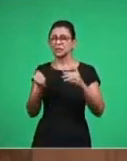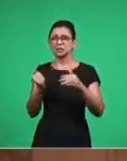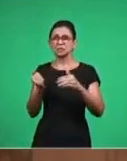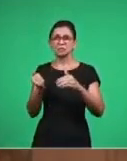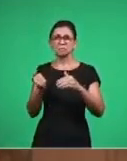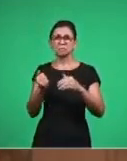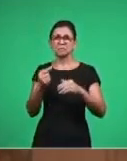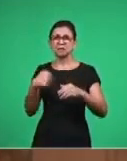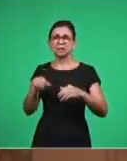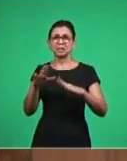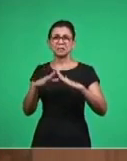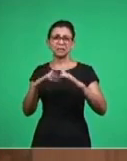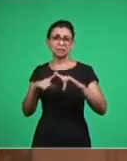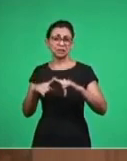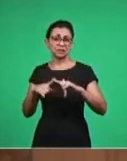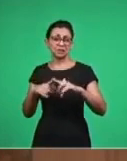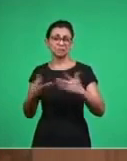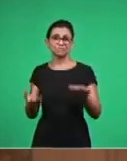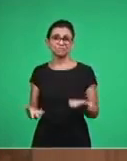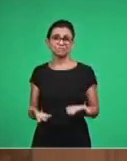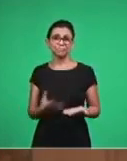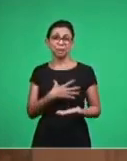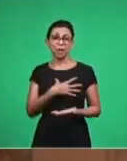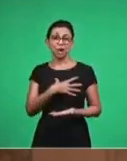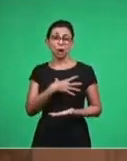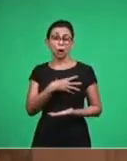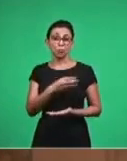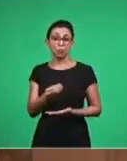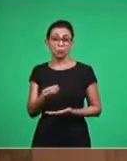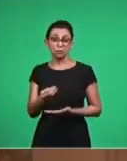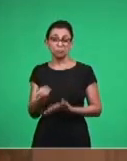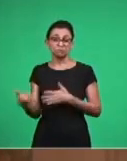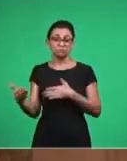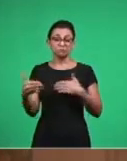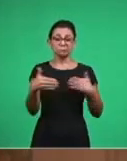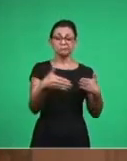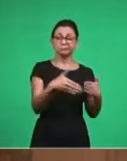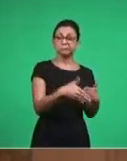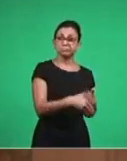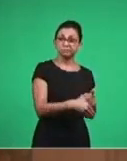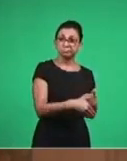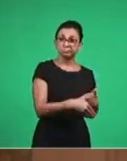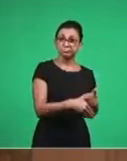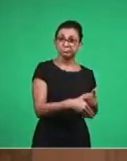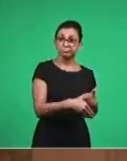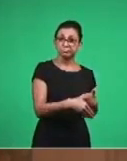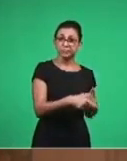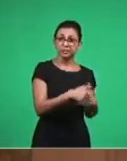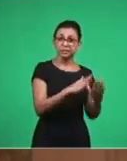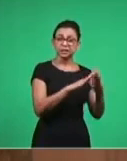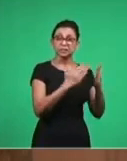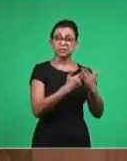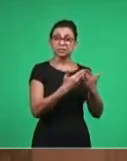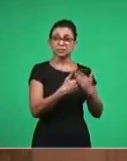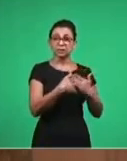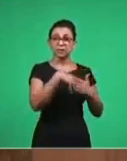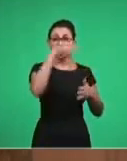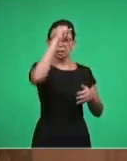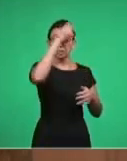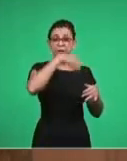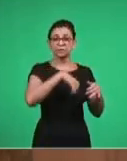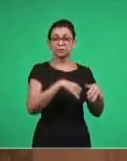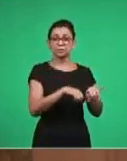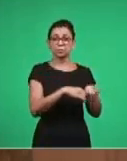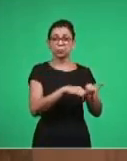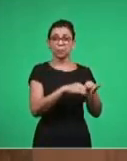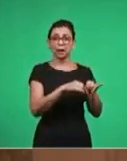If we're not trying to go up, if the wings aren't bringing us up, ascending us into heaven,